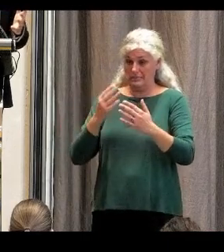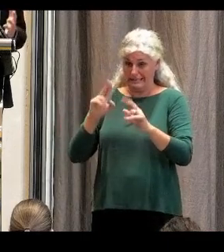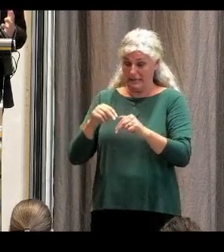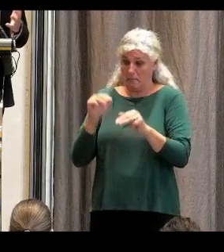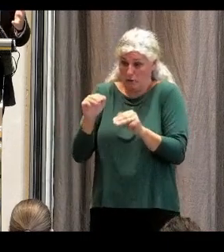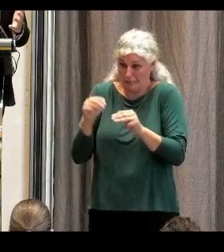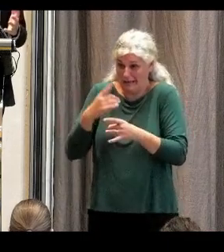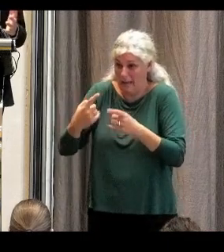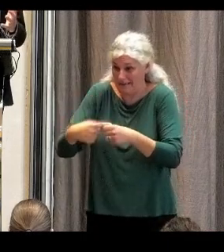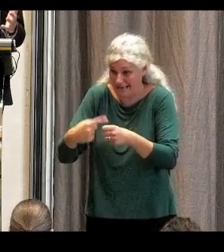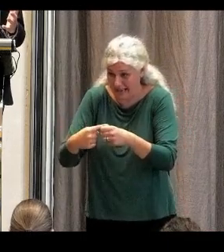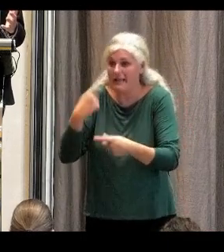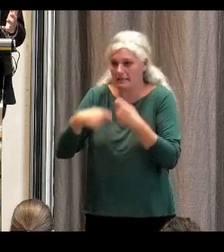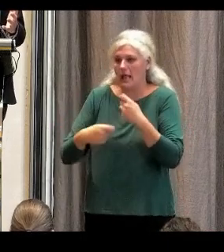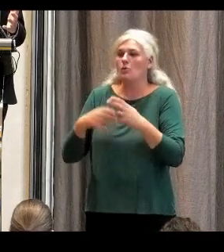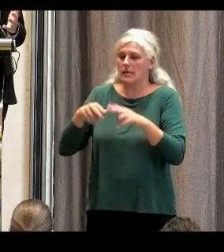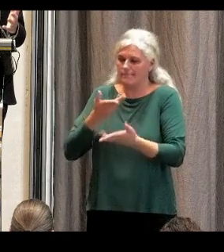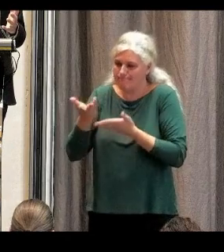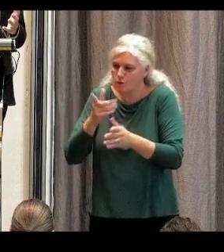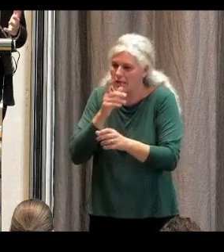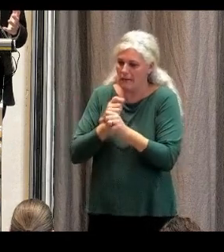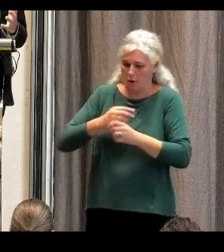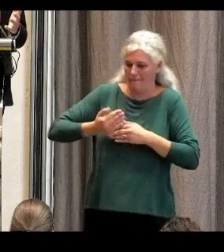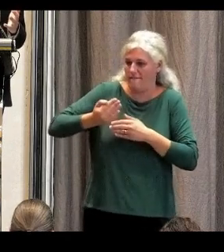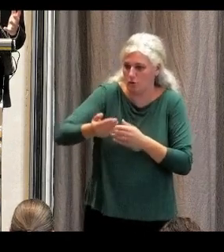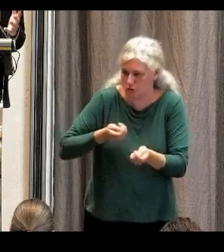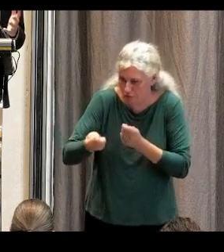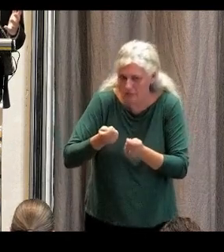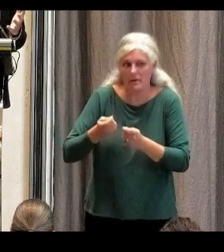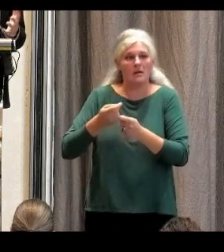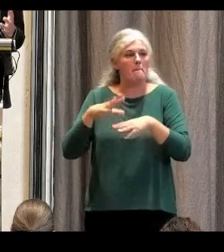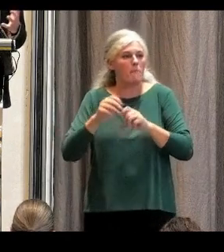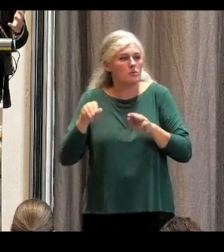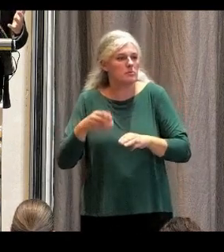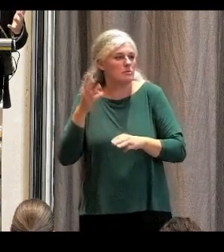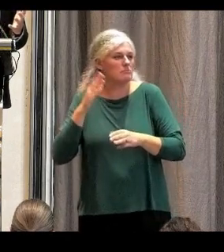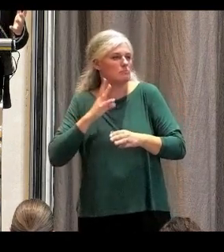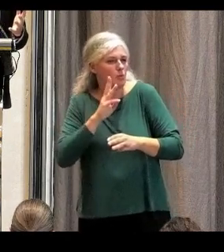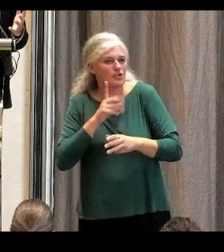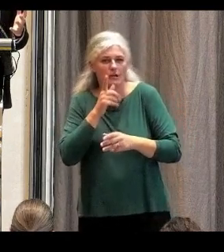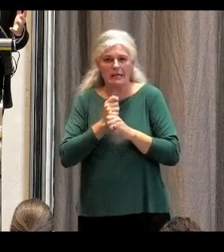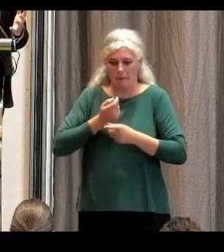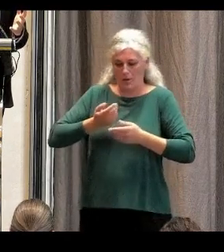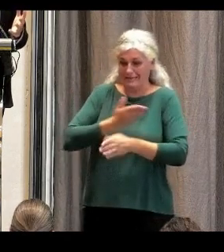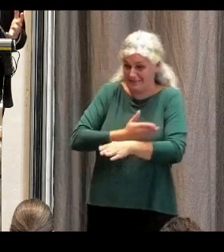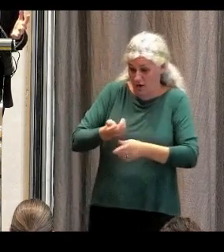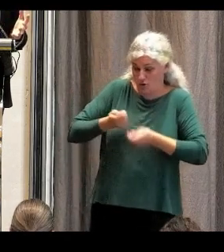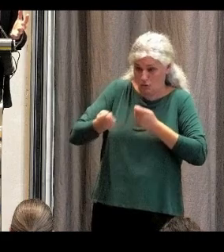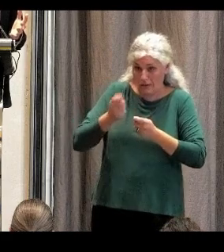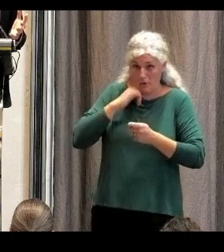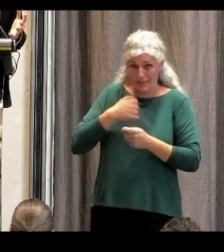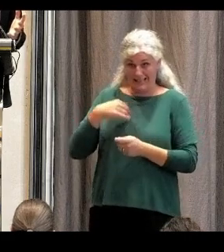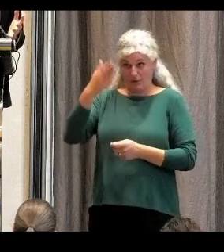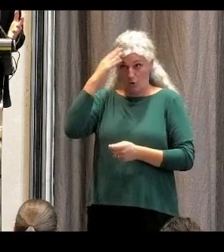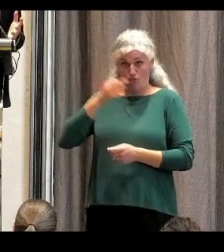then conversations about starting treatment become easy, because most people would want to think about starting treatment if their risk of another seizure was